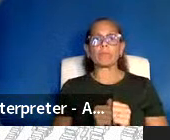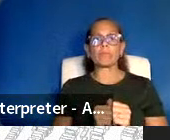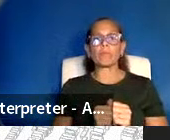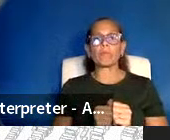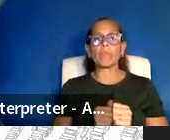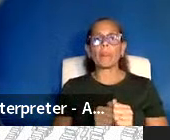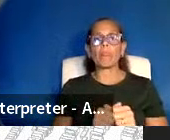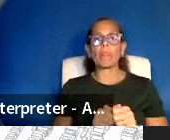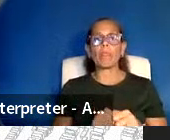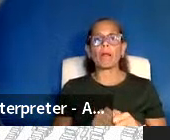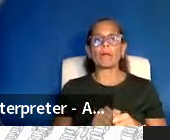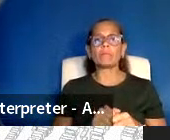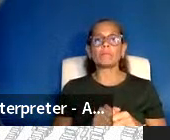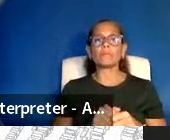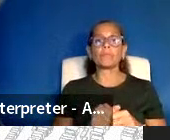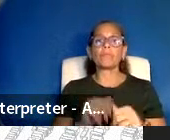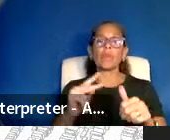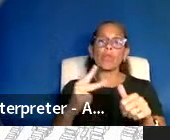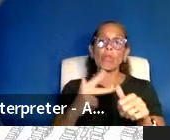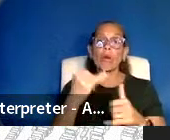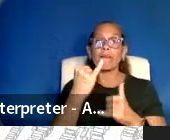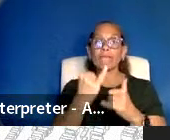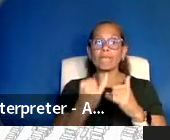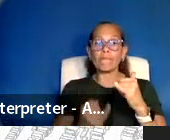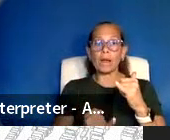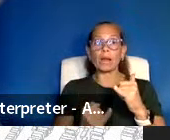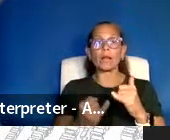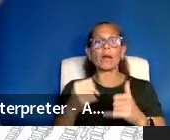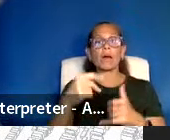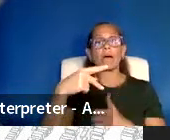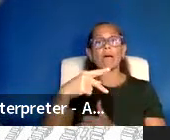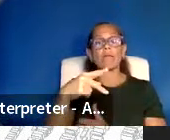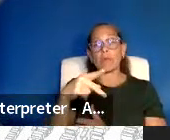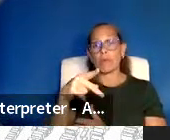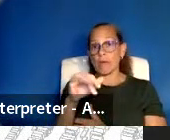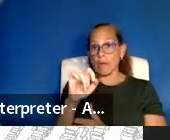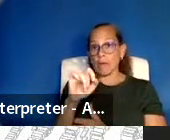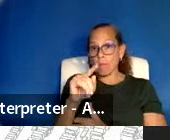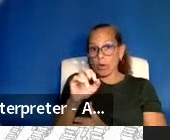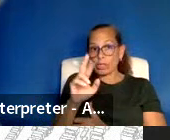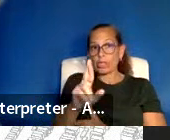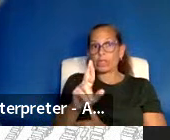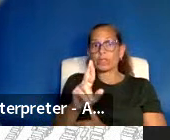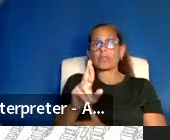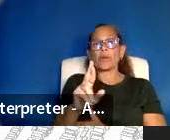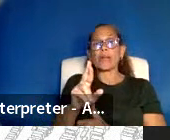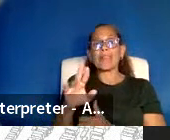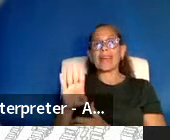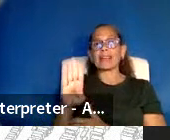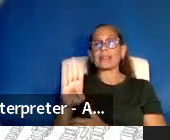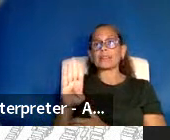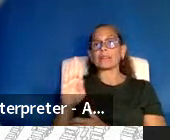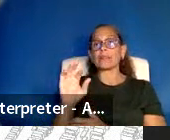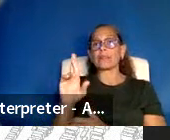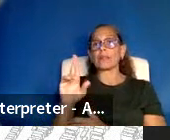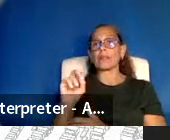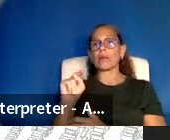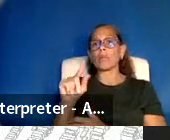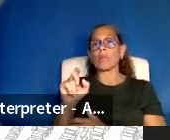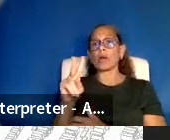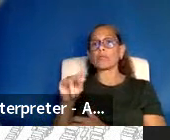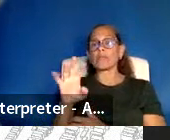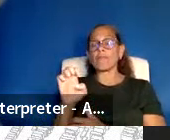And now we move over to the third and final section of the Parkchester Van Nest Station area. And this section covers the Bronxdale Avenue corridor, which